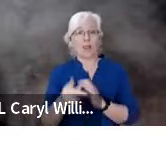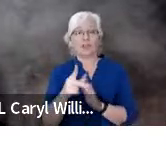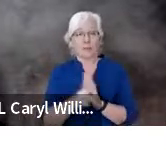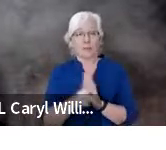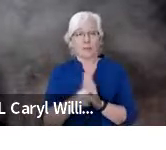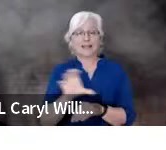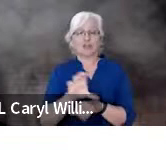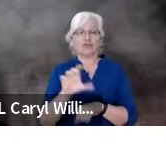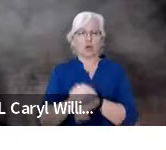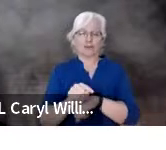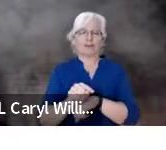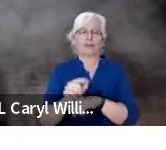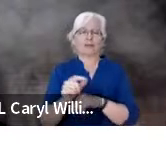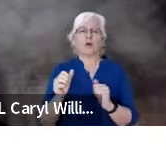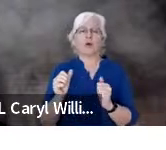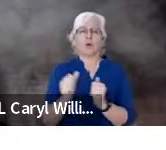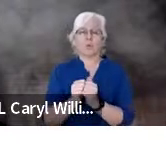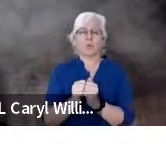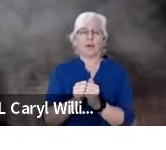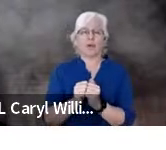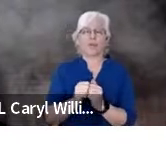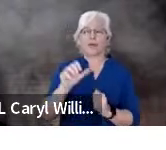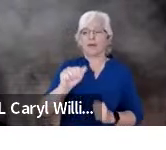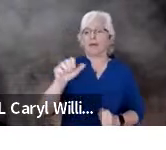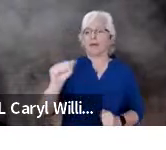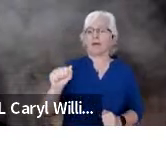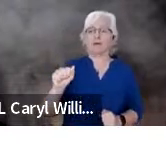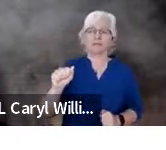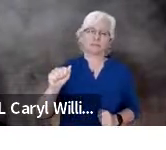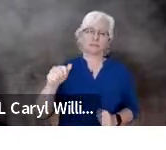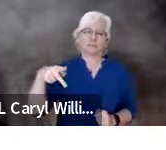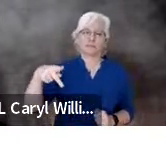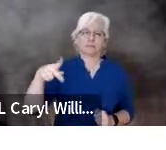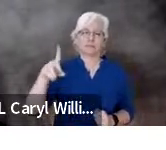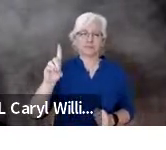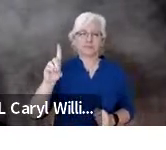consultant with the American Association of People with Disabilities.